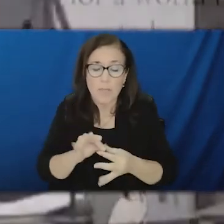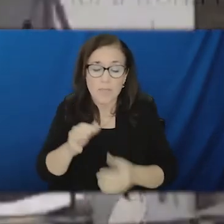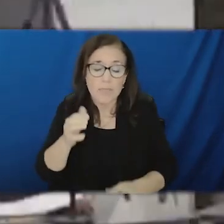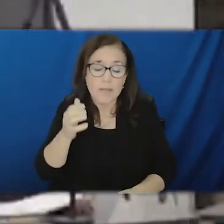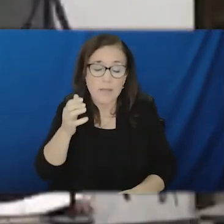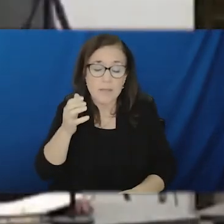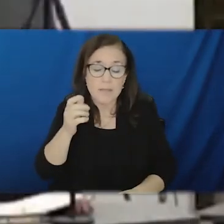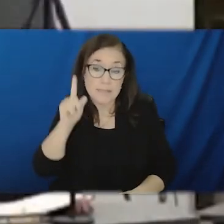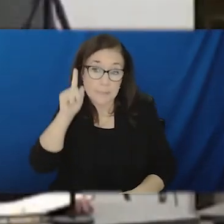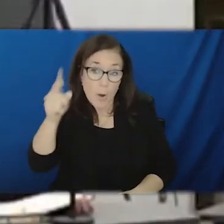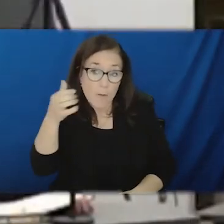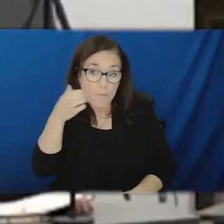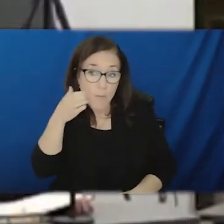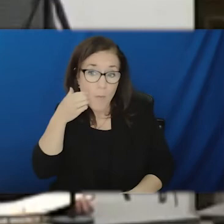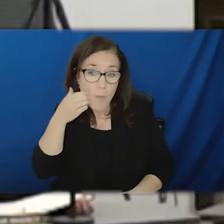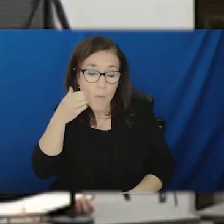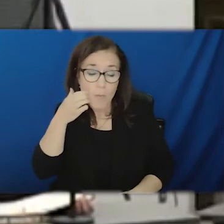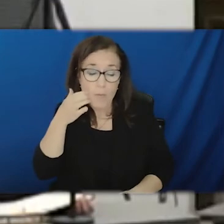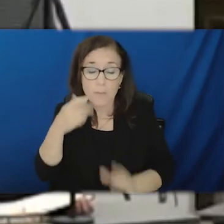We are currently